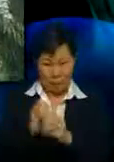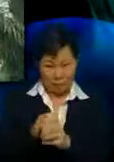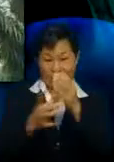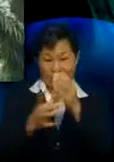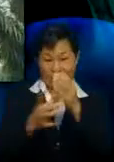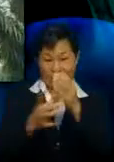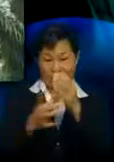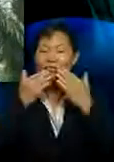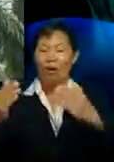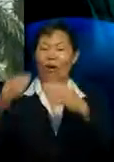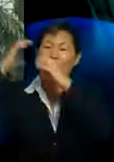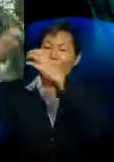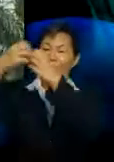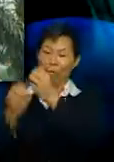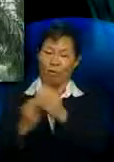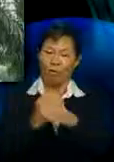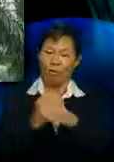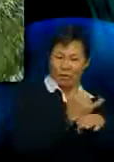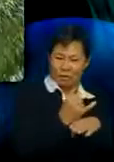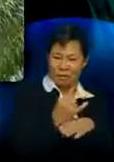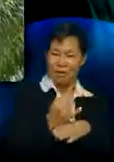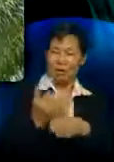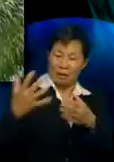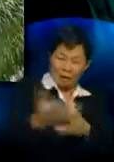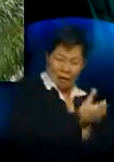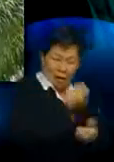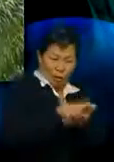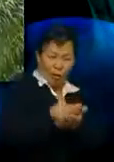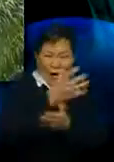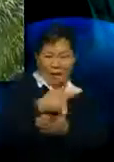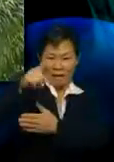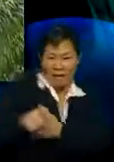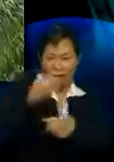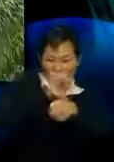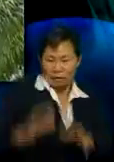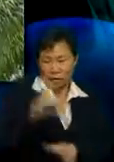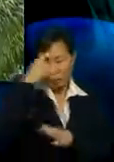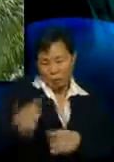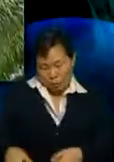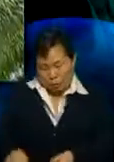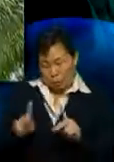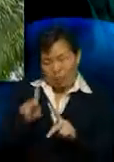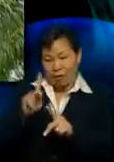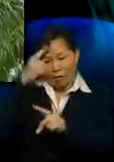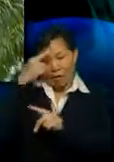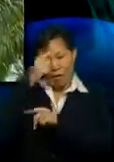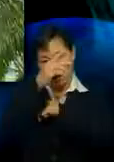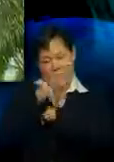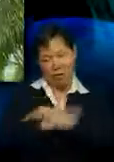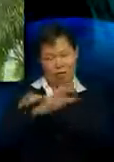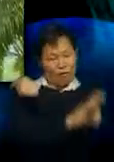oil industry alone rakes in much revenue and much needed employment opportunities and foreign